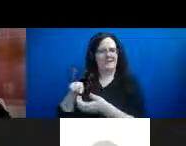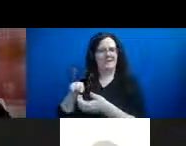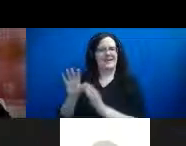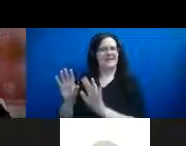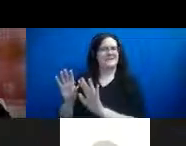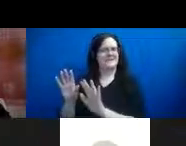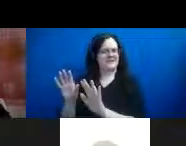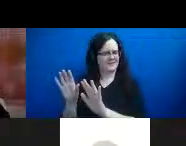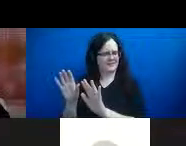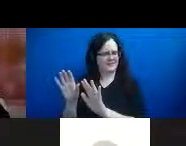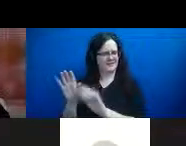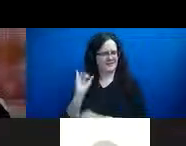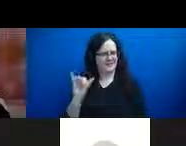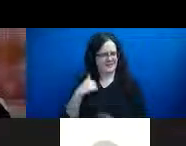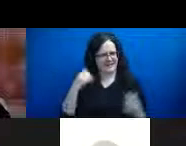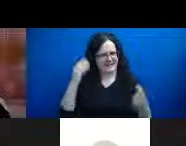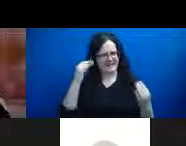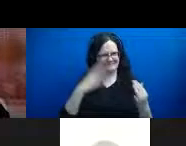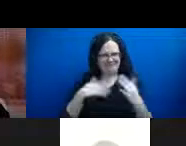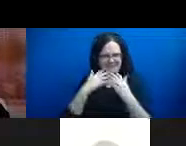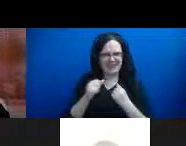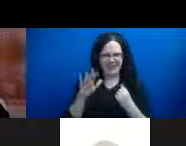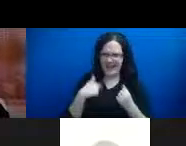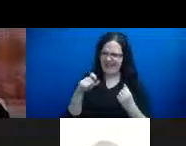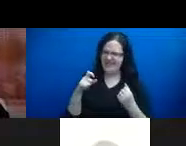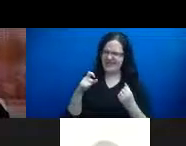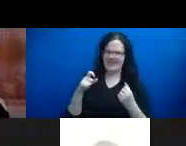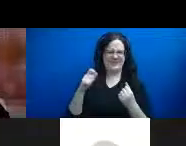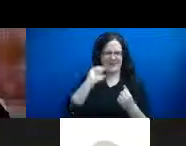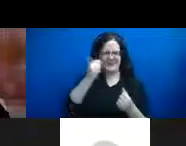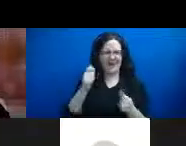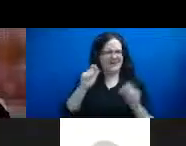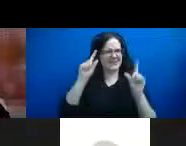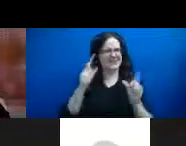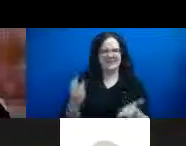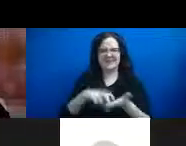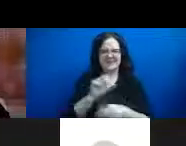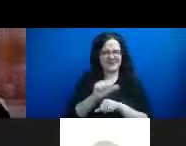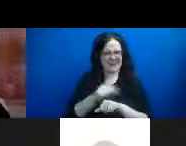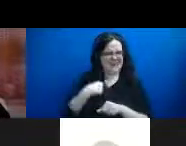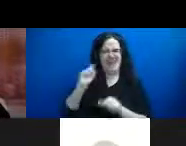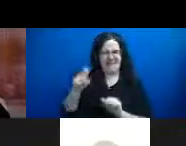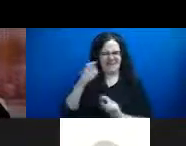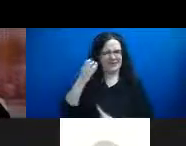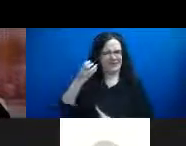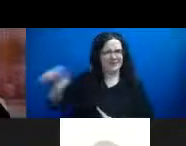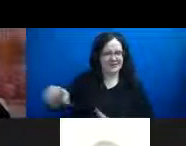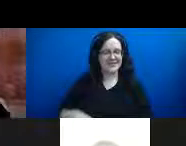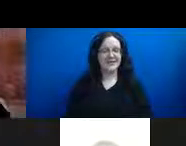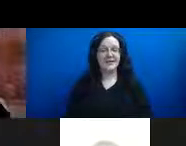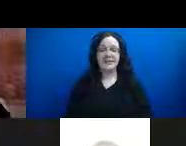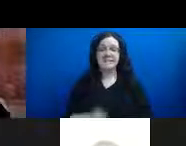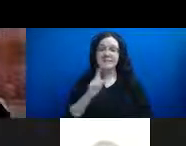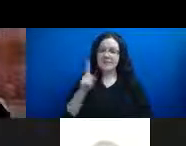with my values of got to get up and go to work. So again, it's like really recognizing how